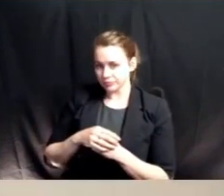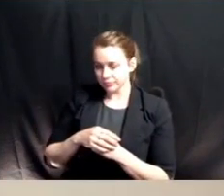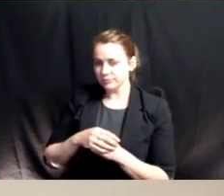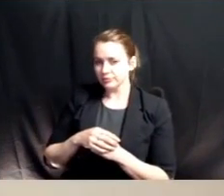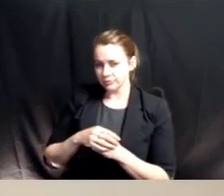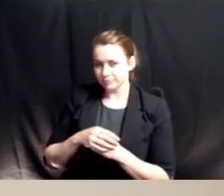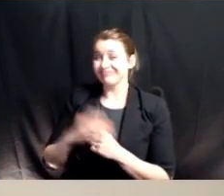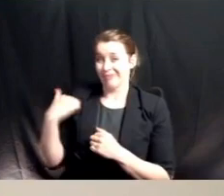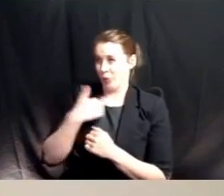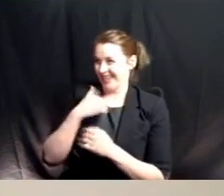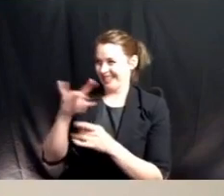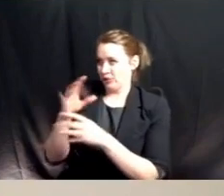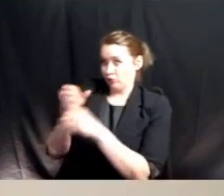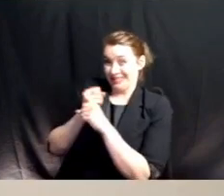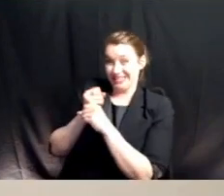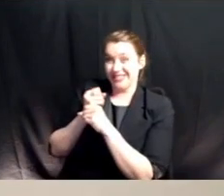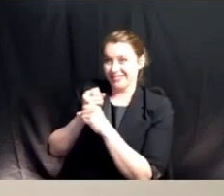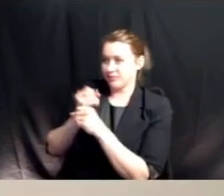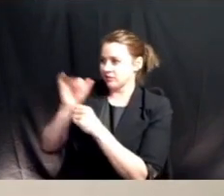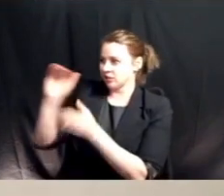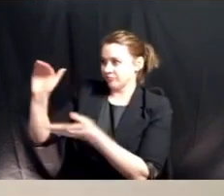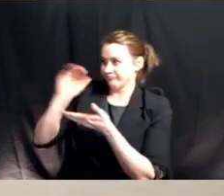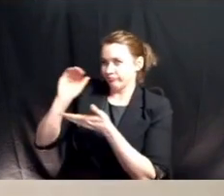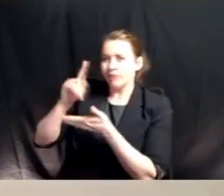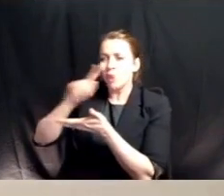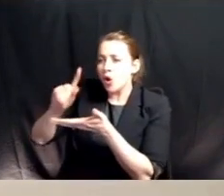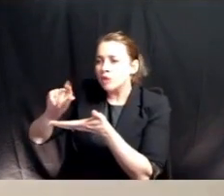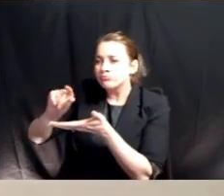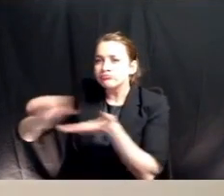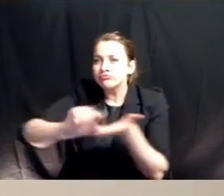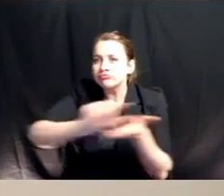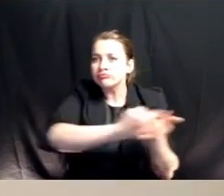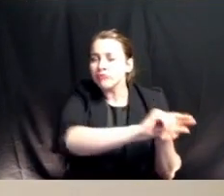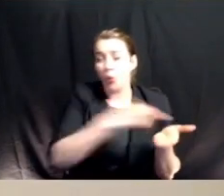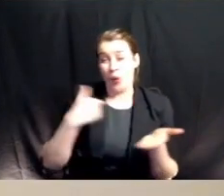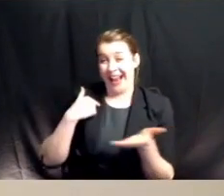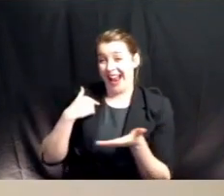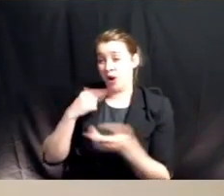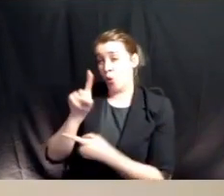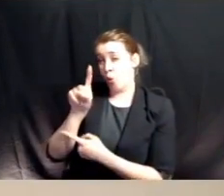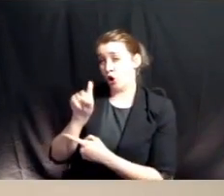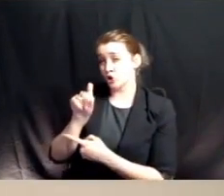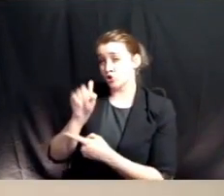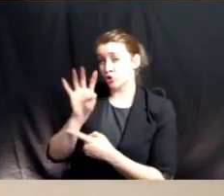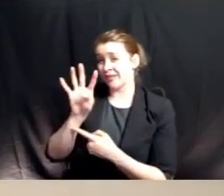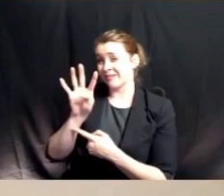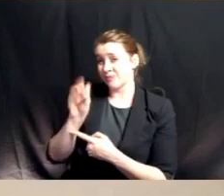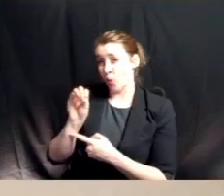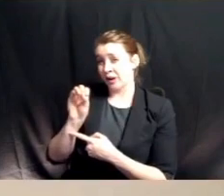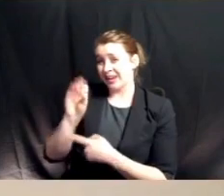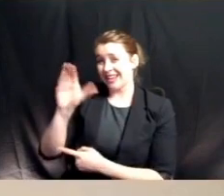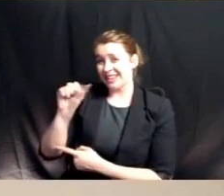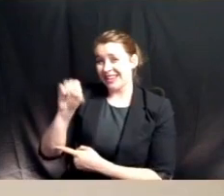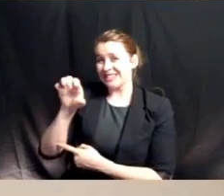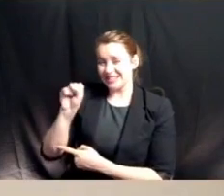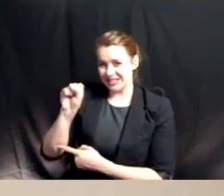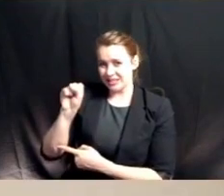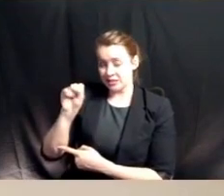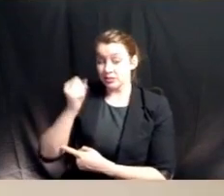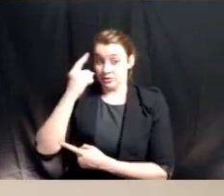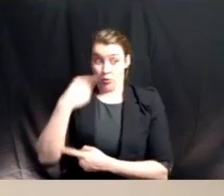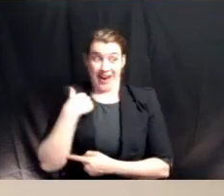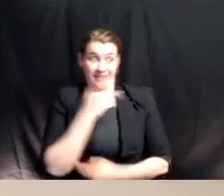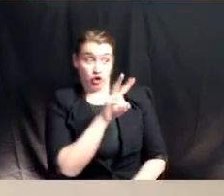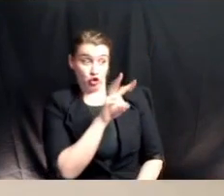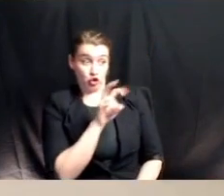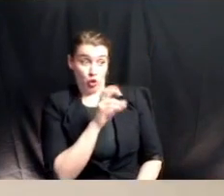last weekend. There were, to be exact, there were 140 cases. We have 211 hospitals in the